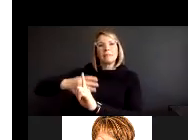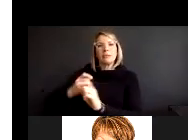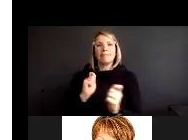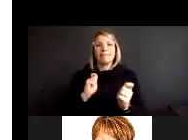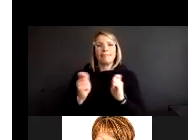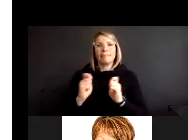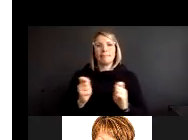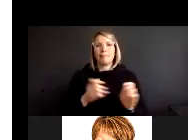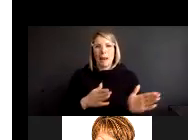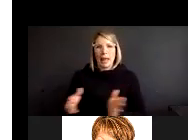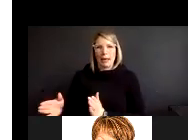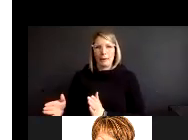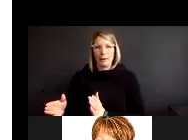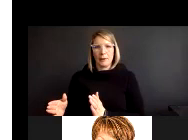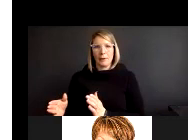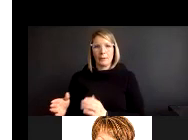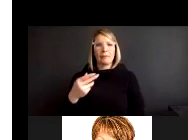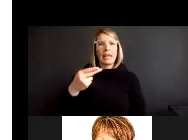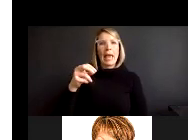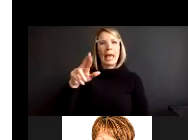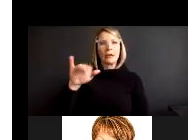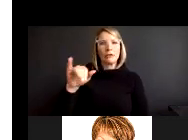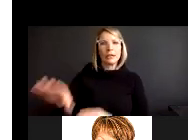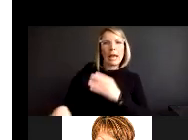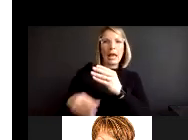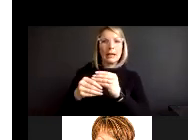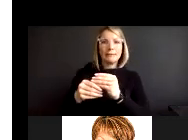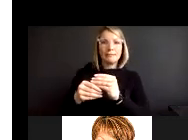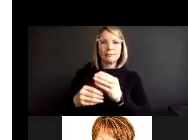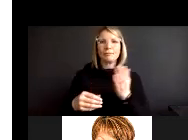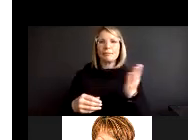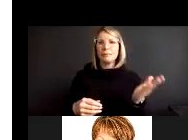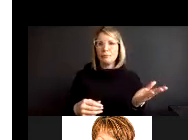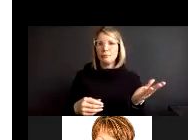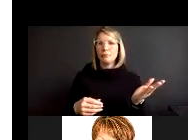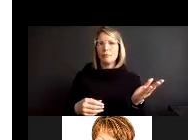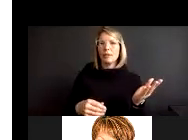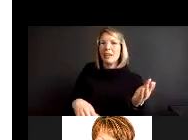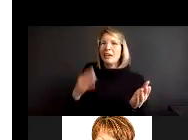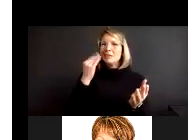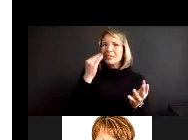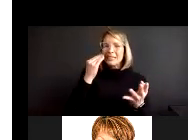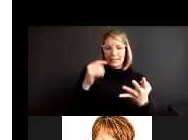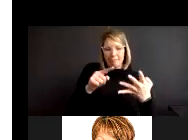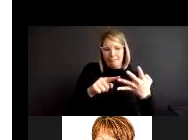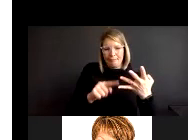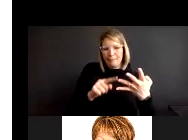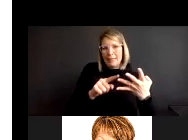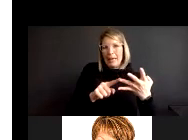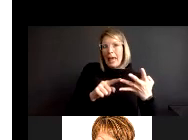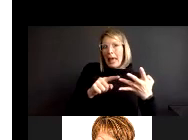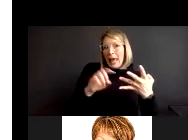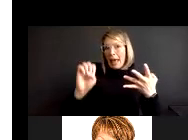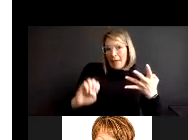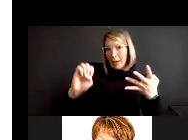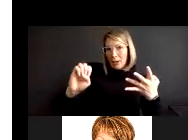And Steve, the only thing I'll add, or just to reiterate that, I guess, you talked about evaluation and investigation. It is all really assessment.